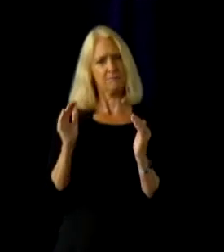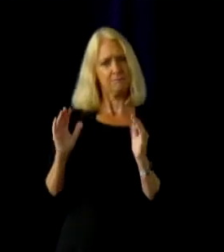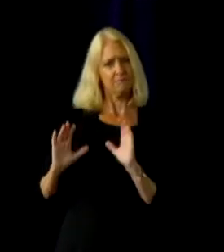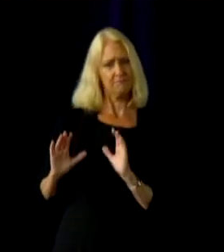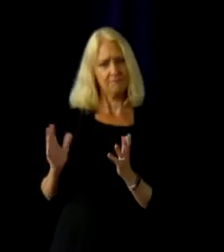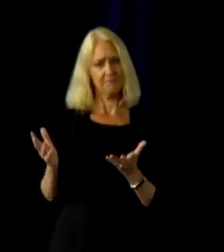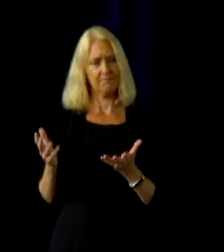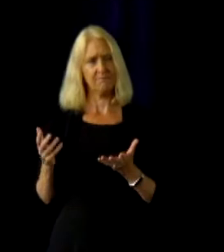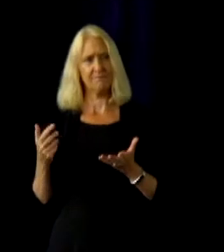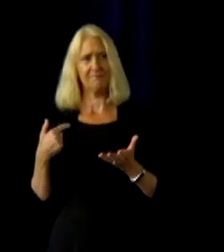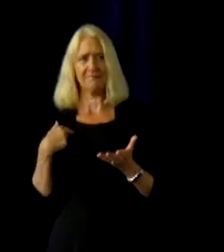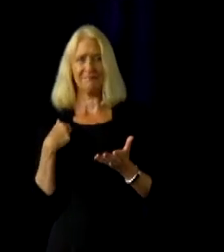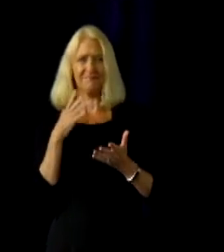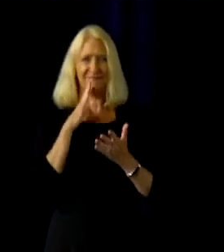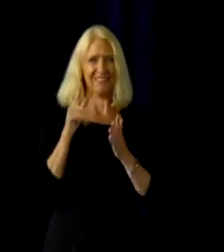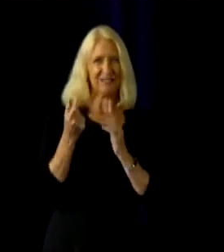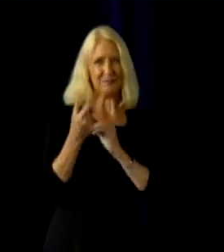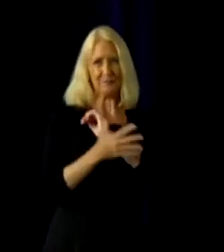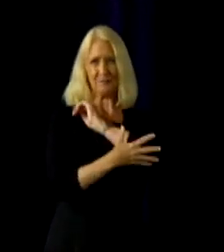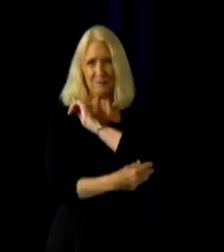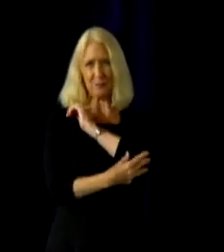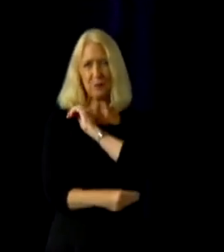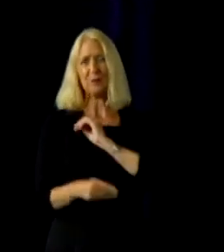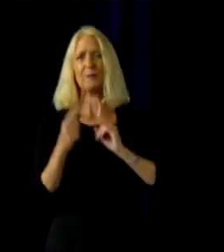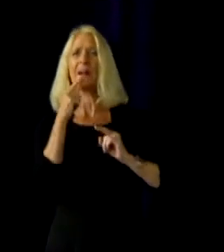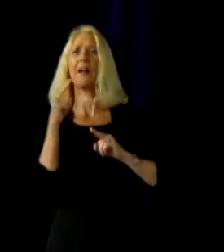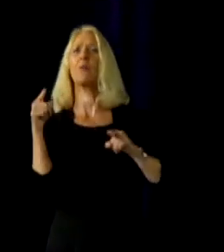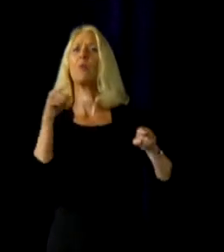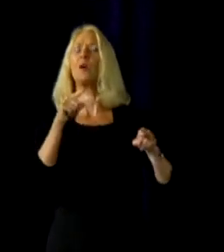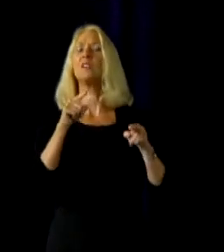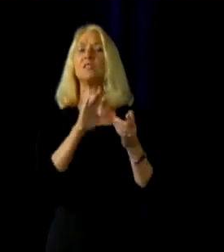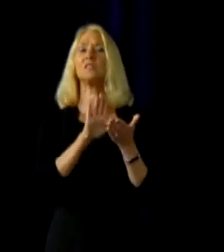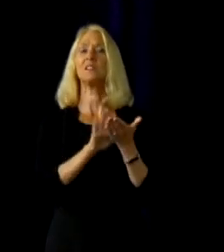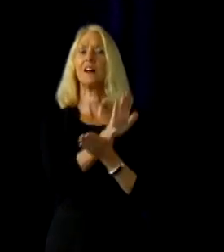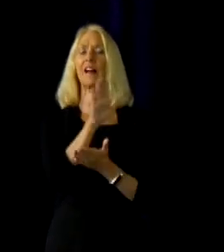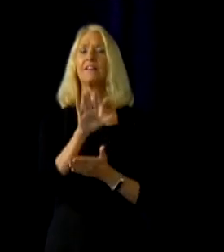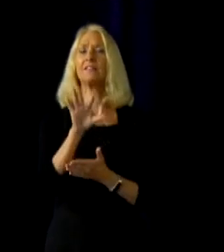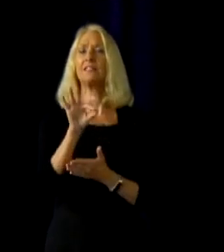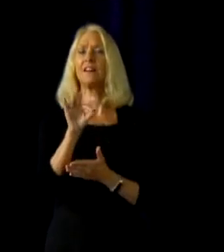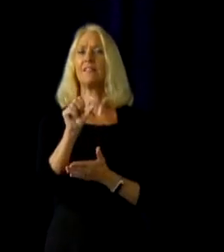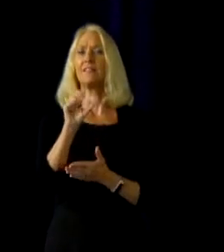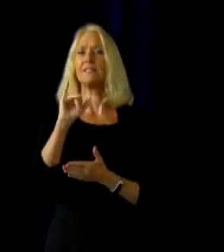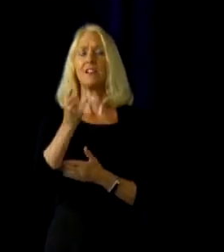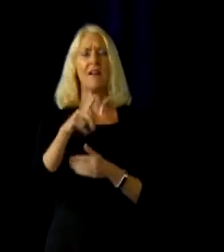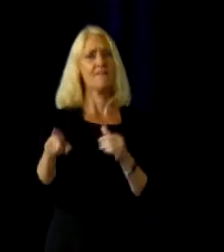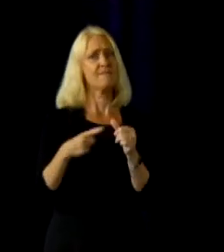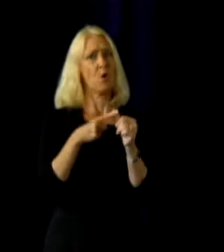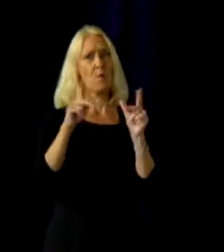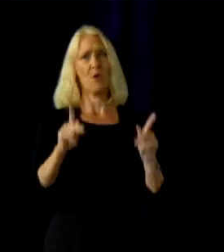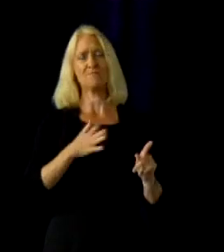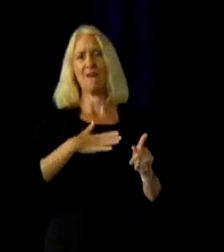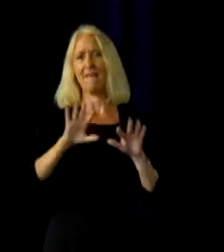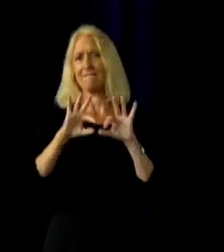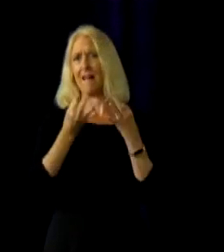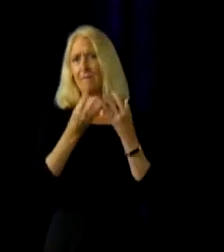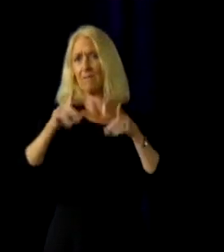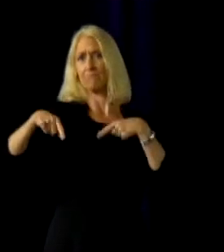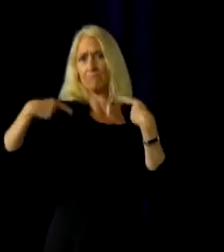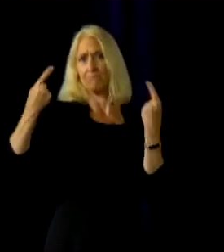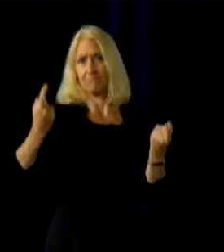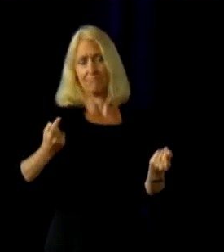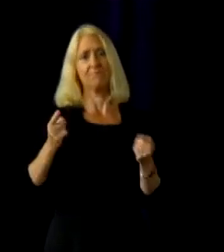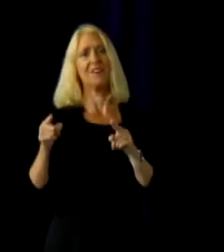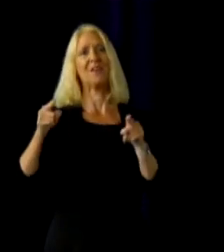FSCJ, I was able to overcome the challenges. I was a first generation college student. I'm proud of that. My family's proud of that.